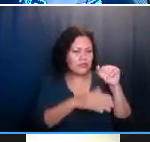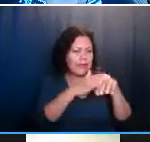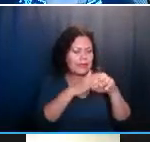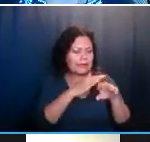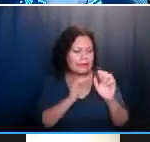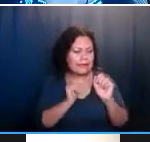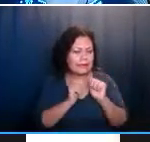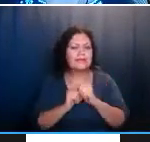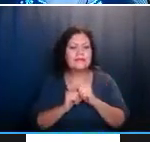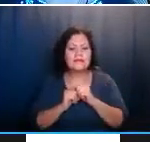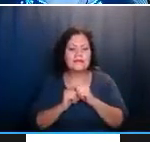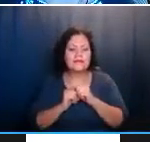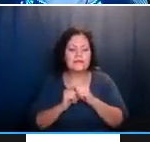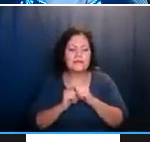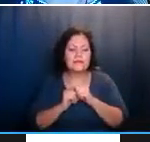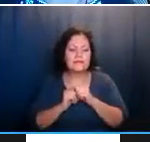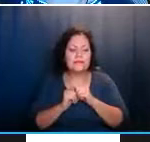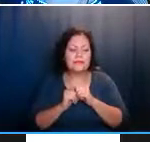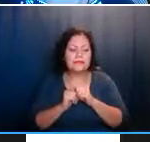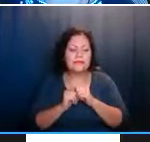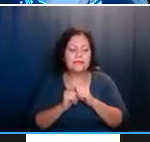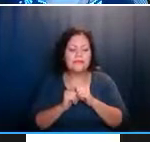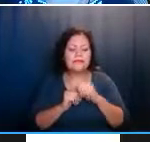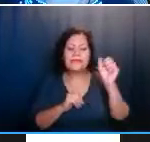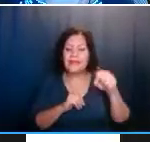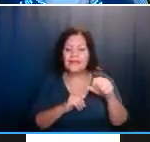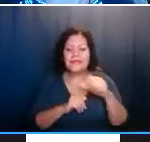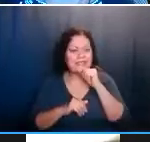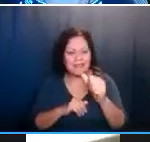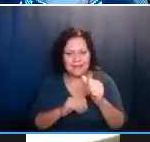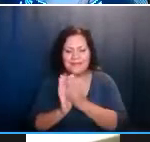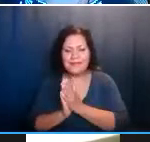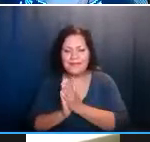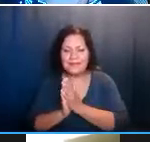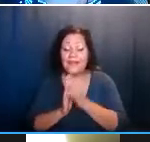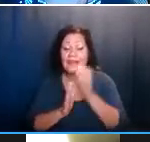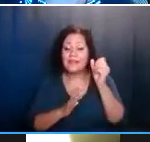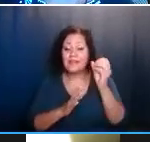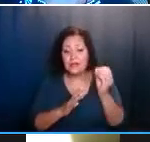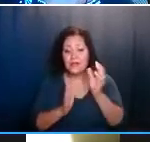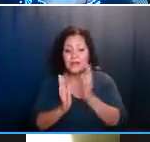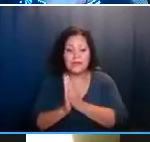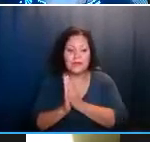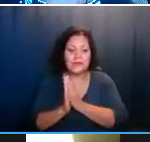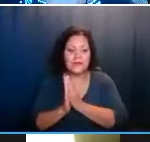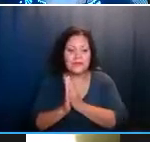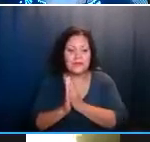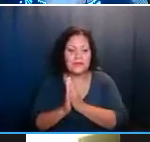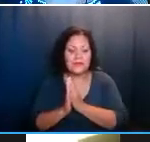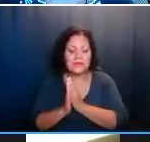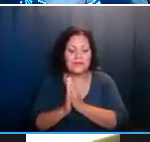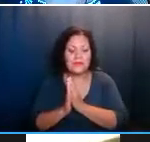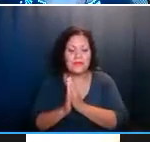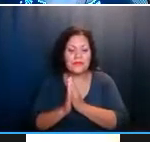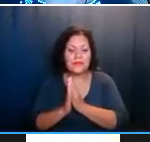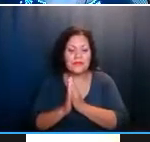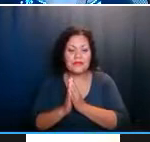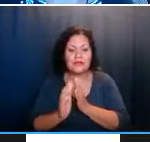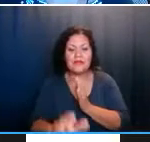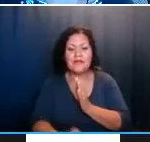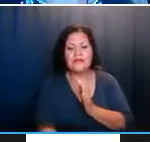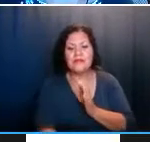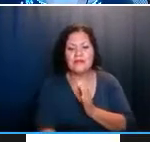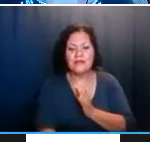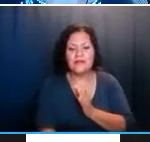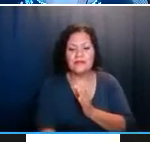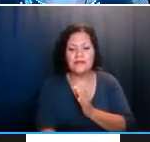Yeah, it's not. So walking around, what are the highlights